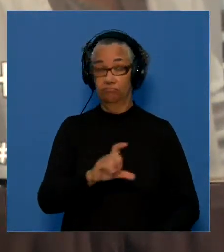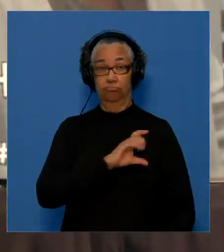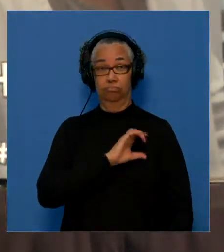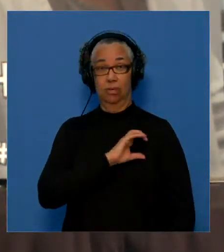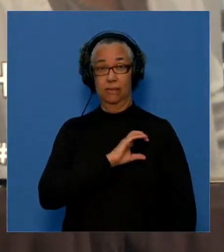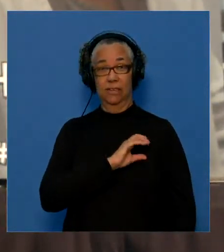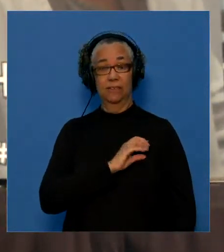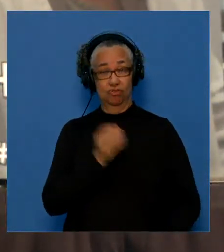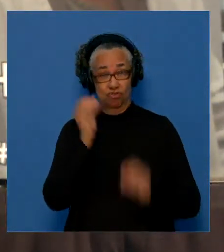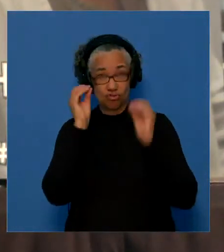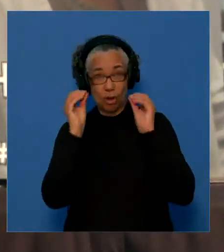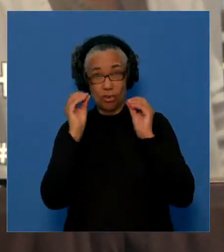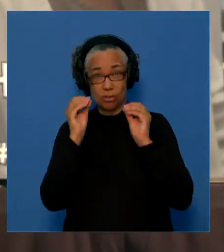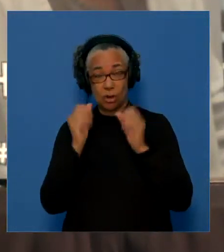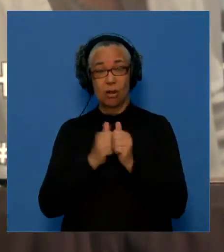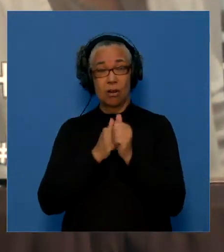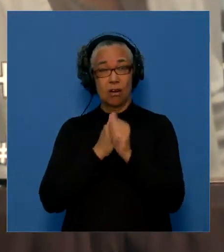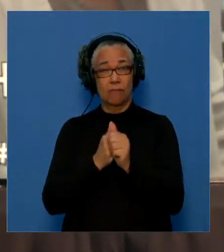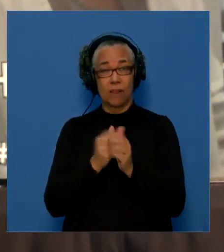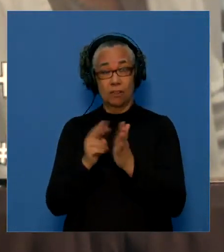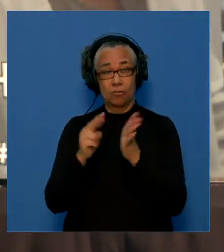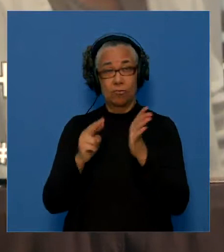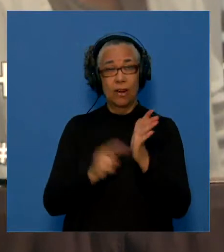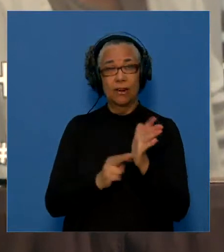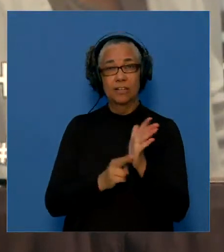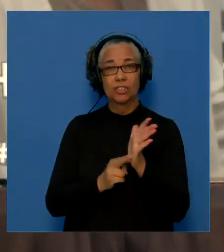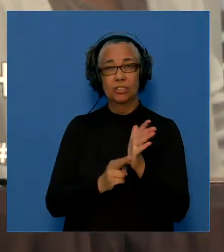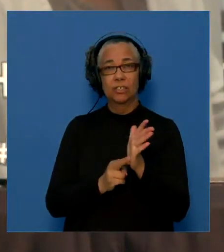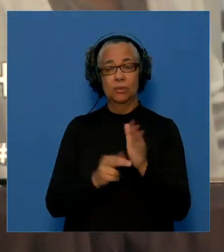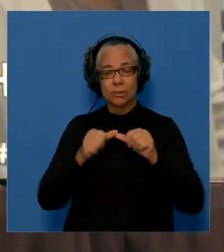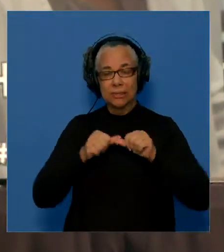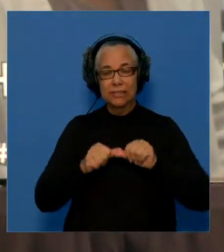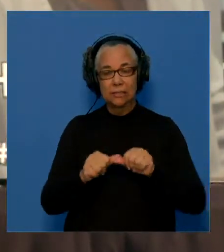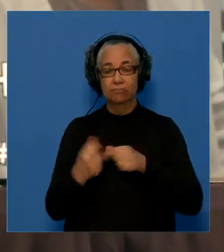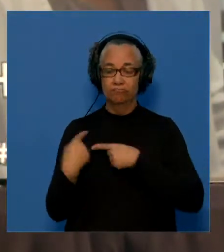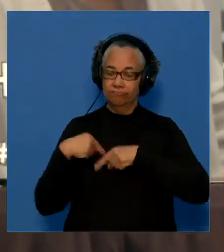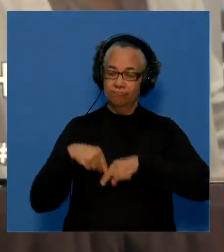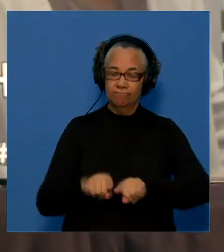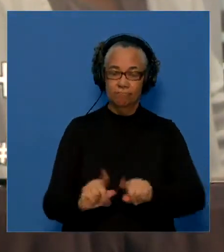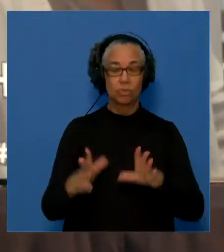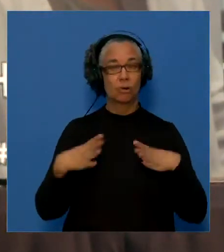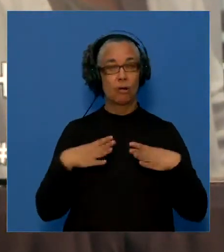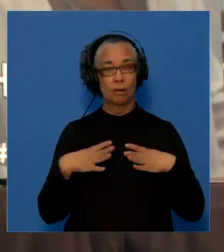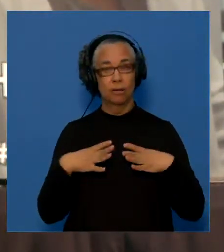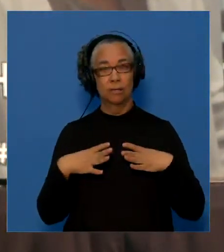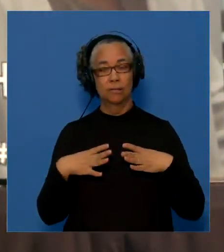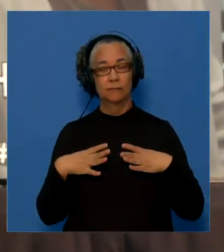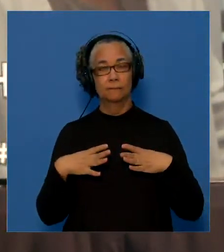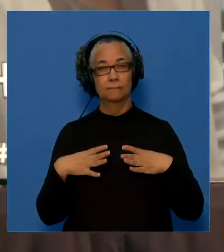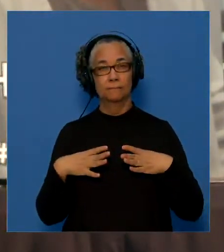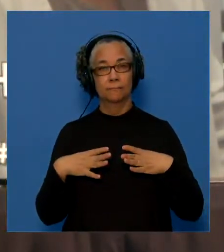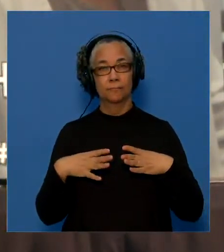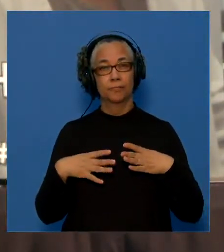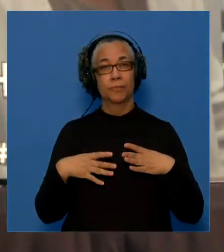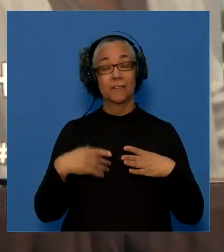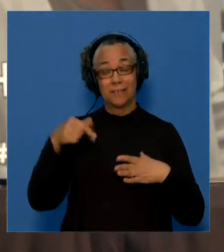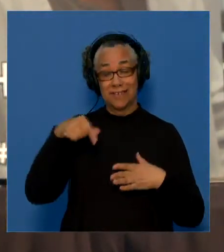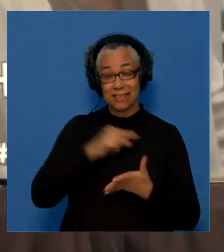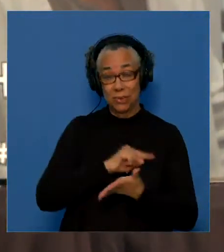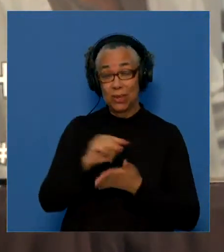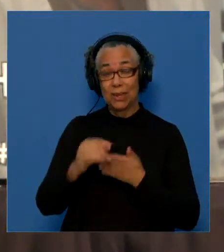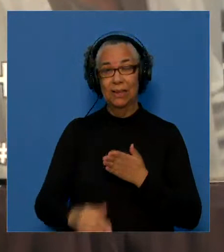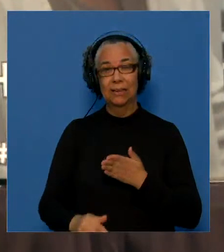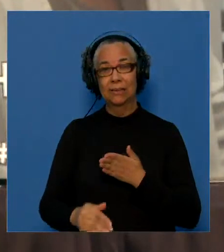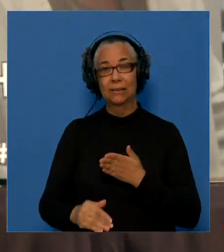the regulations and will continue to do so over the holiday period. As a reminder for this weekend,